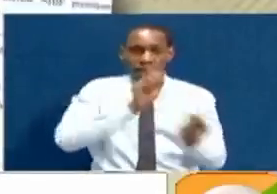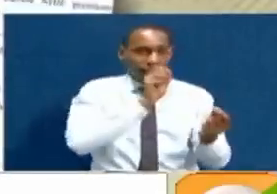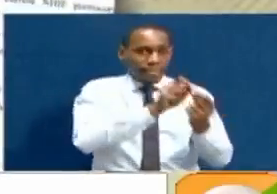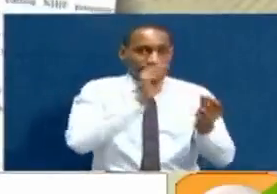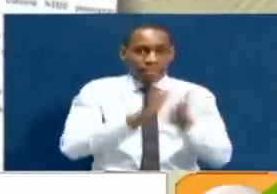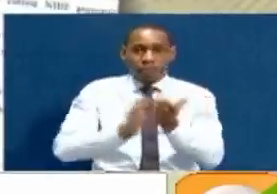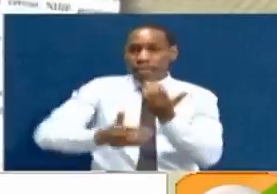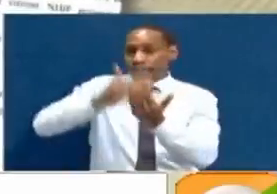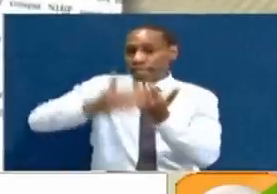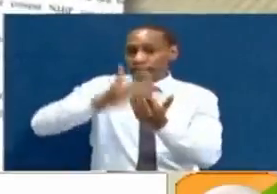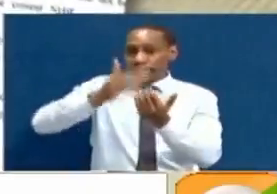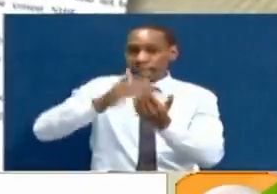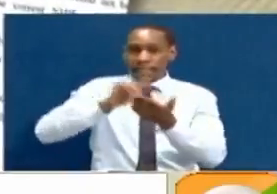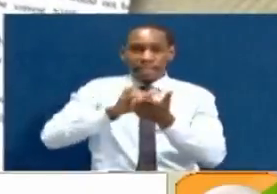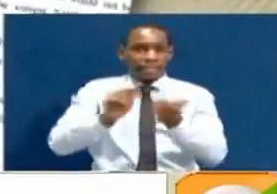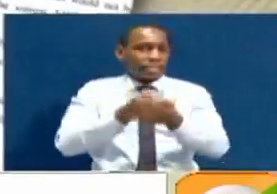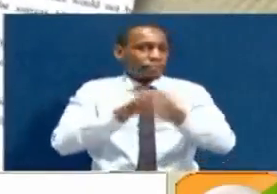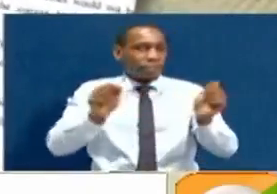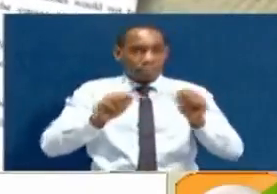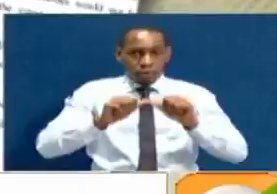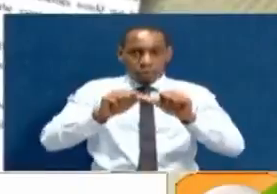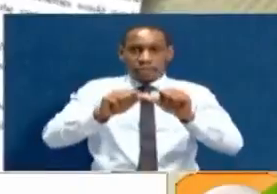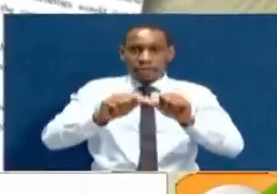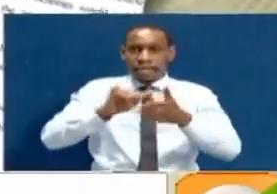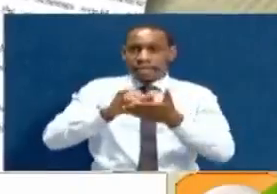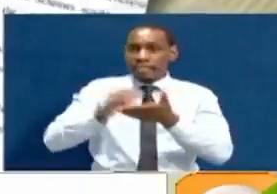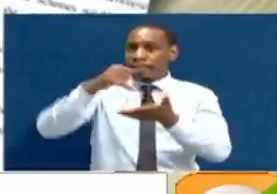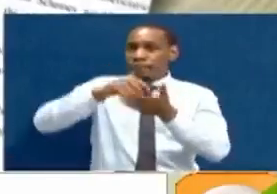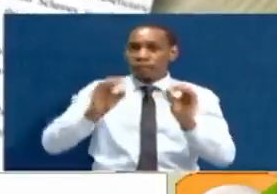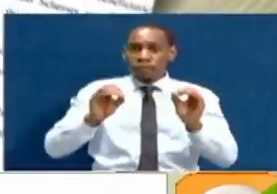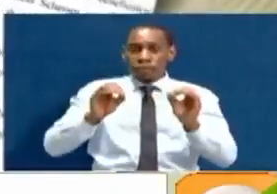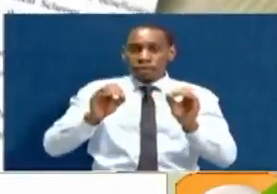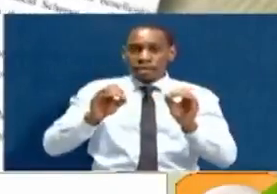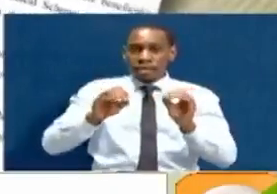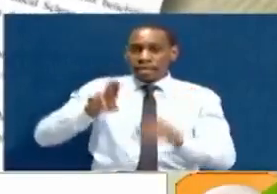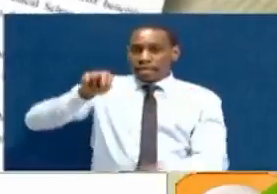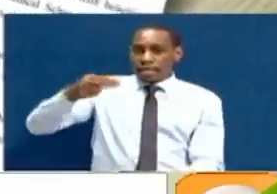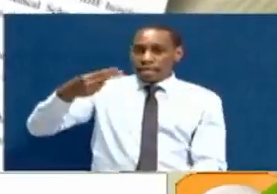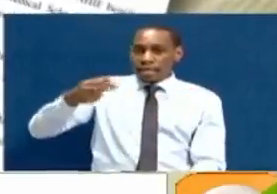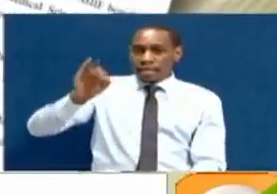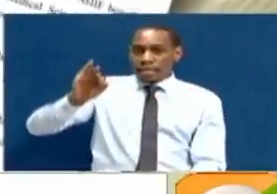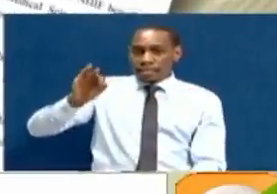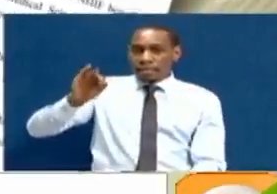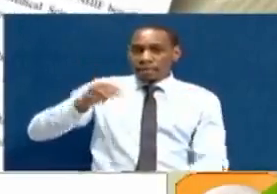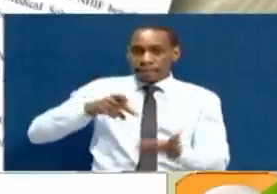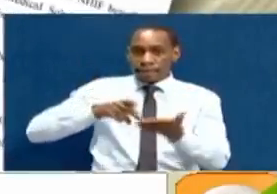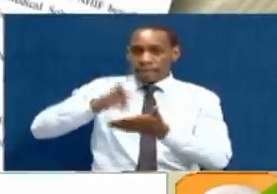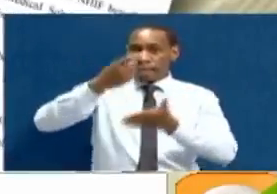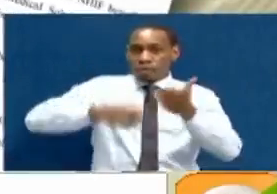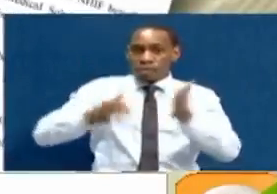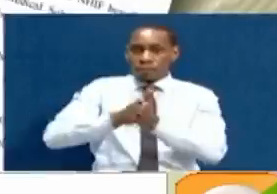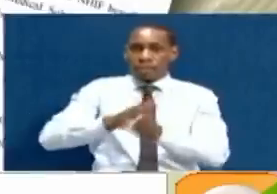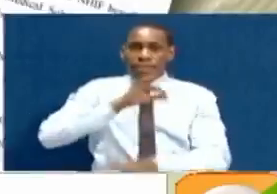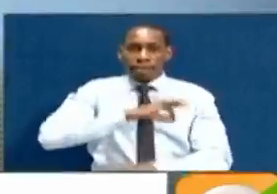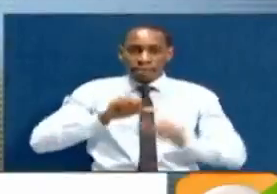testing and treatment is not viable, as it was not envisaged in the current NHIF premium computation and